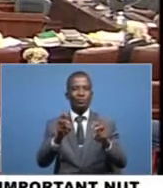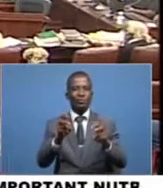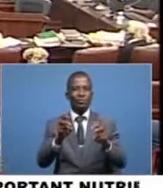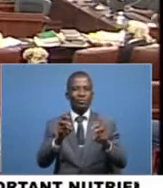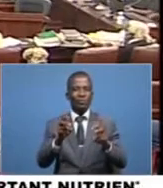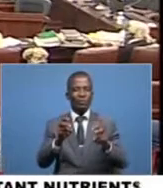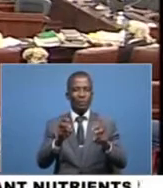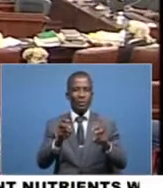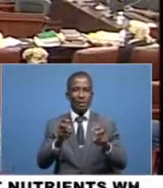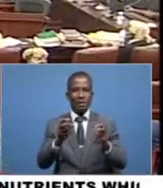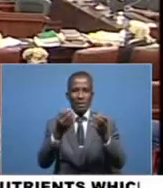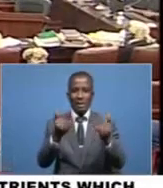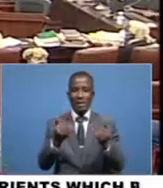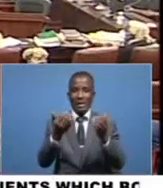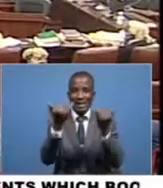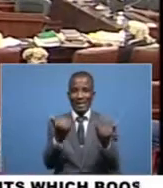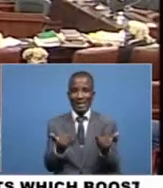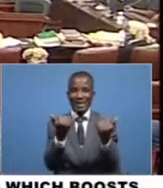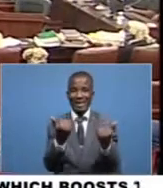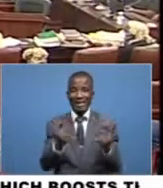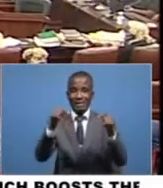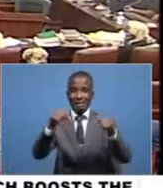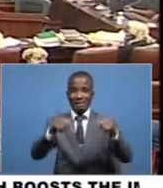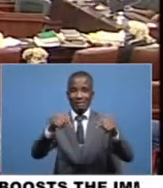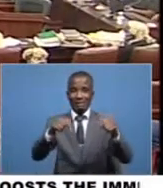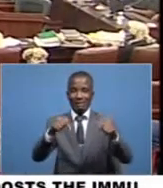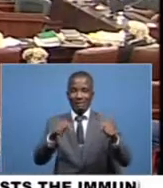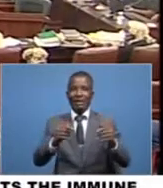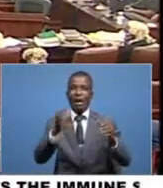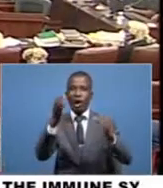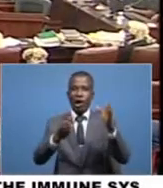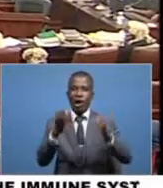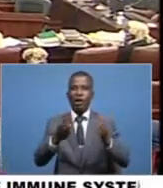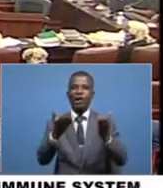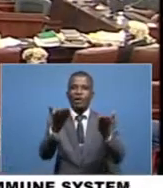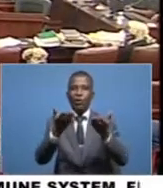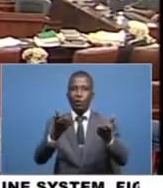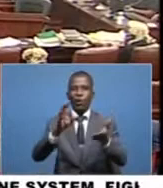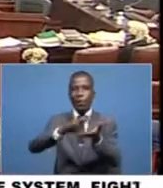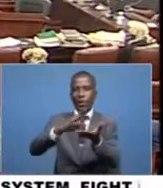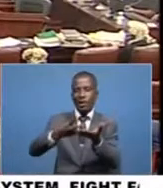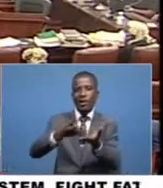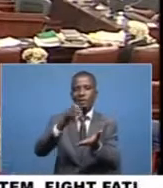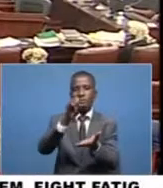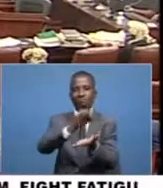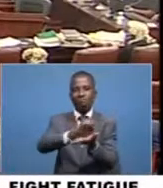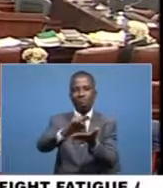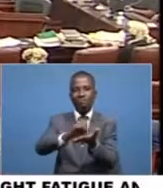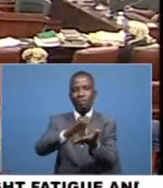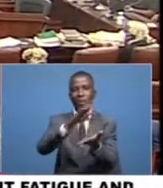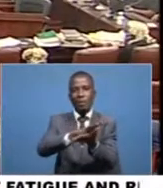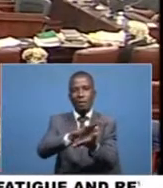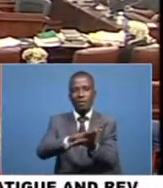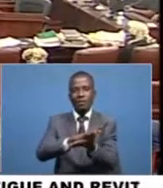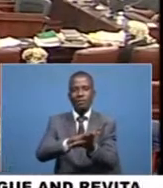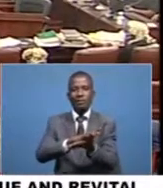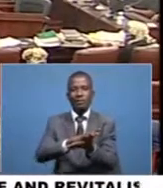evidence, unlike the current petition, where this court is dealing with witness statements which are unsworn